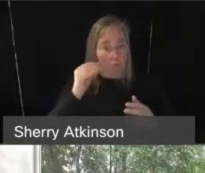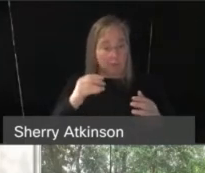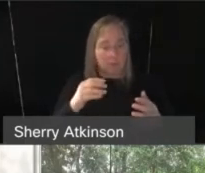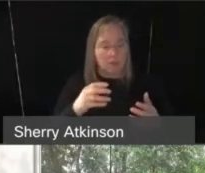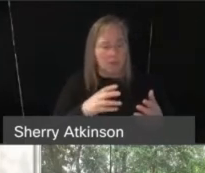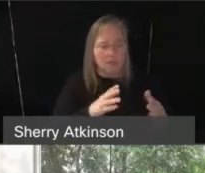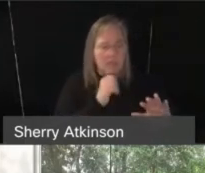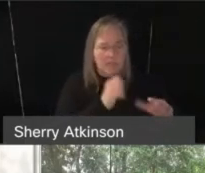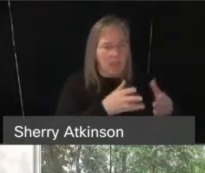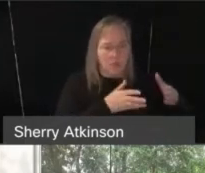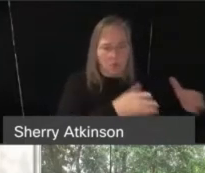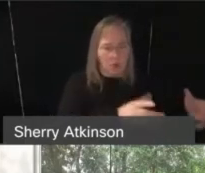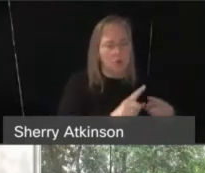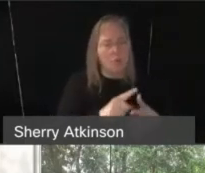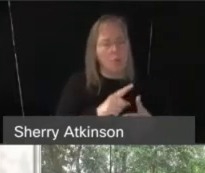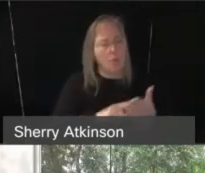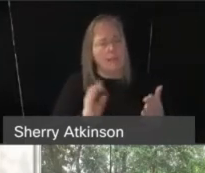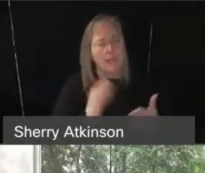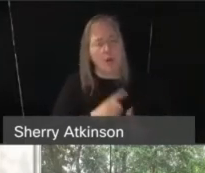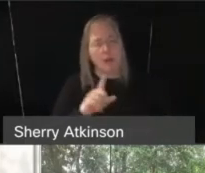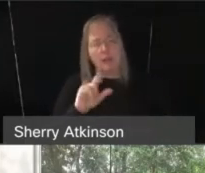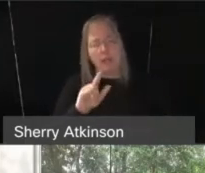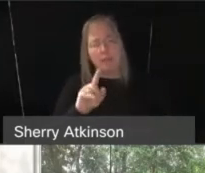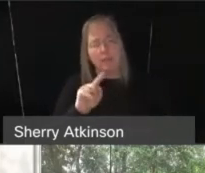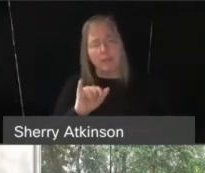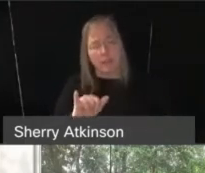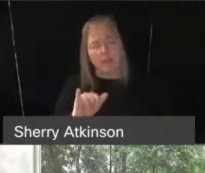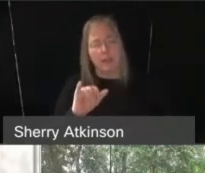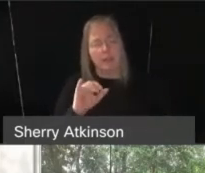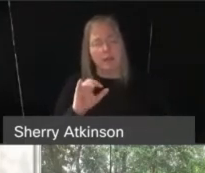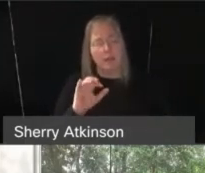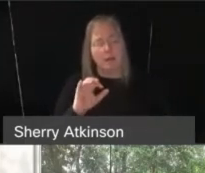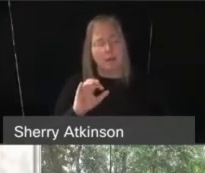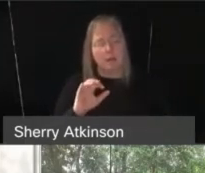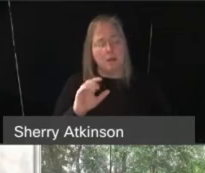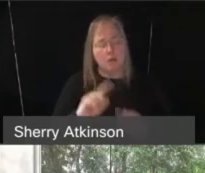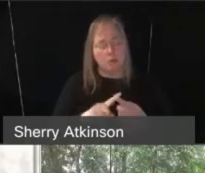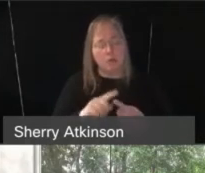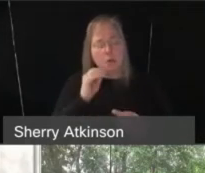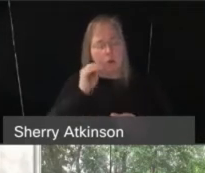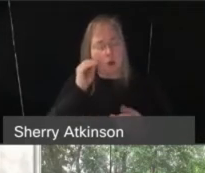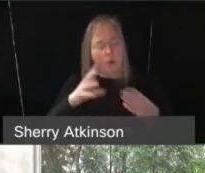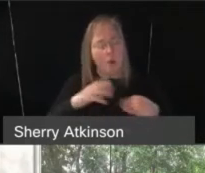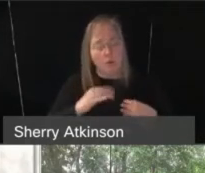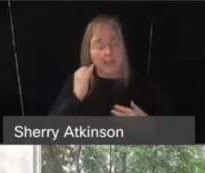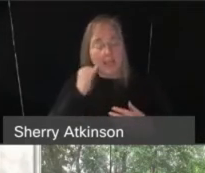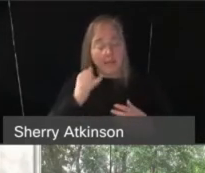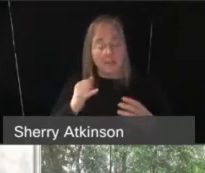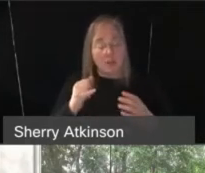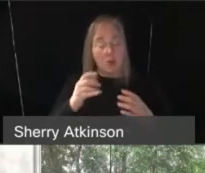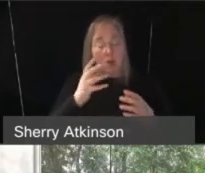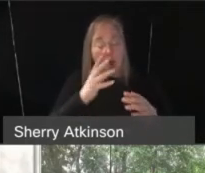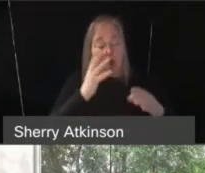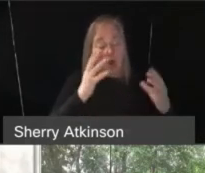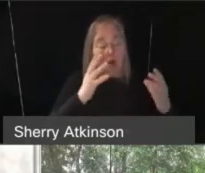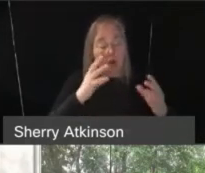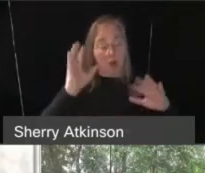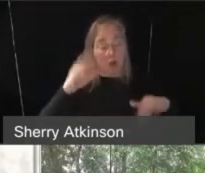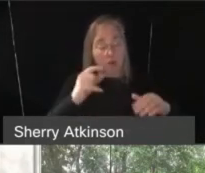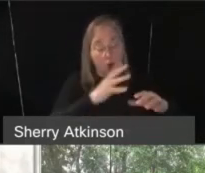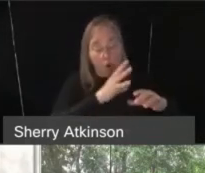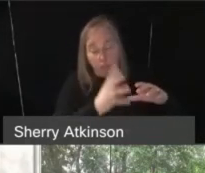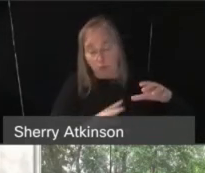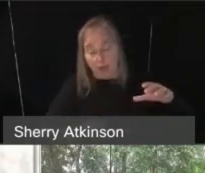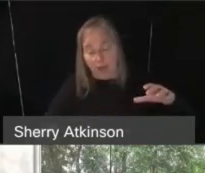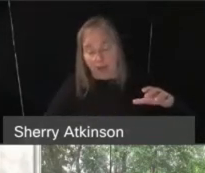I mean, what's our liability to homeowners if there's a strain door collapse? So storm drain pipes that run through private